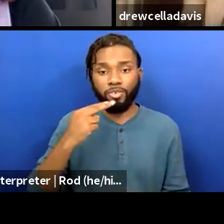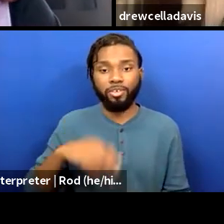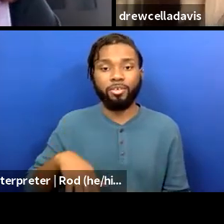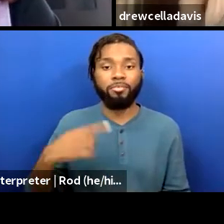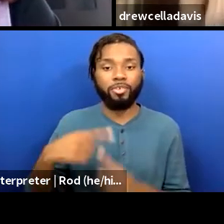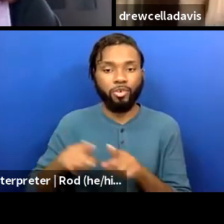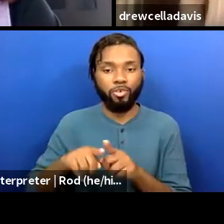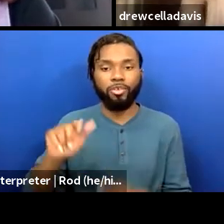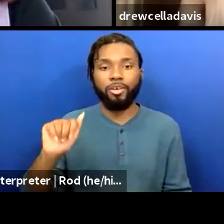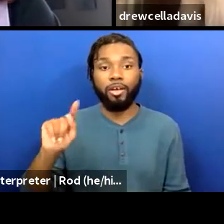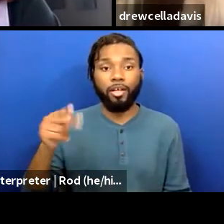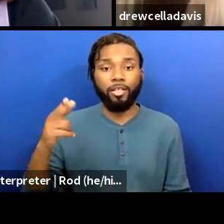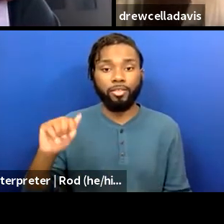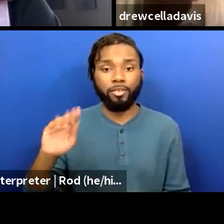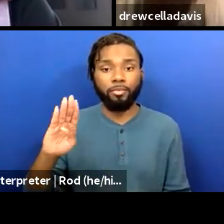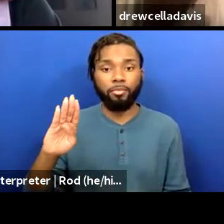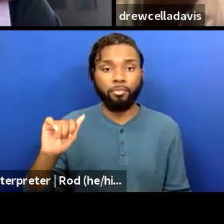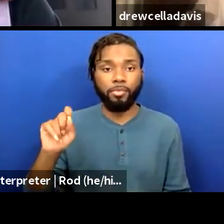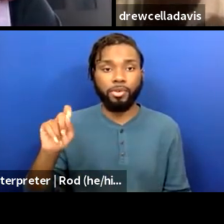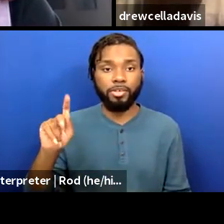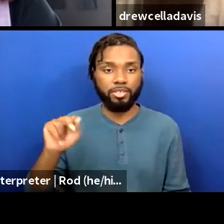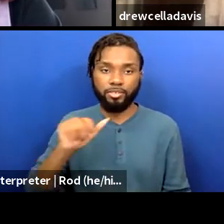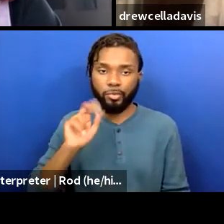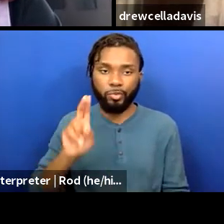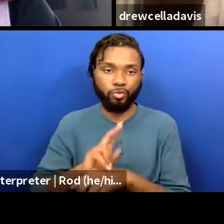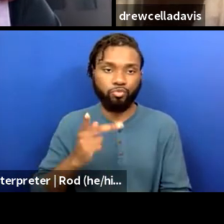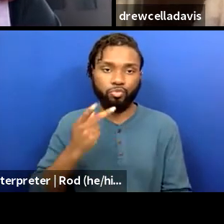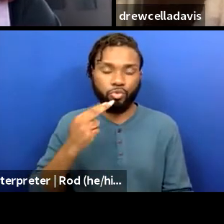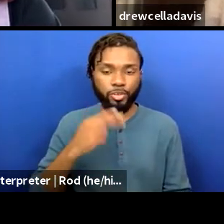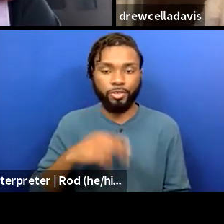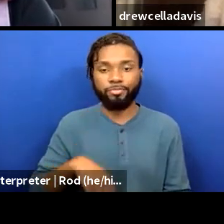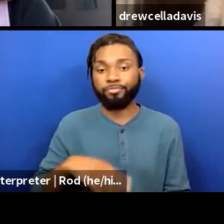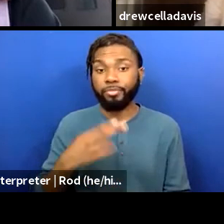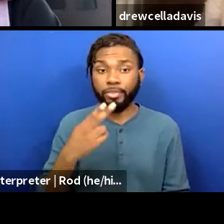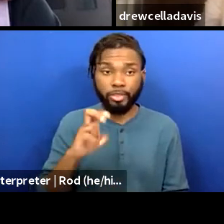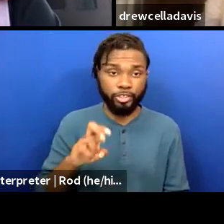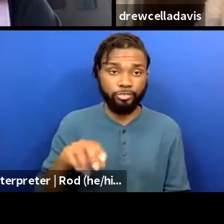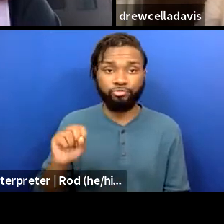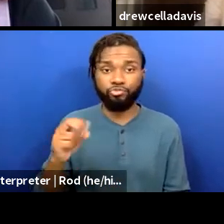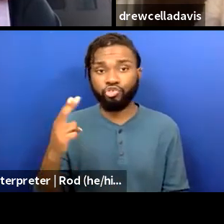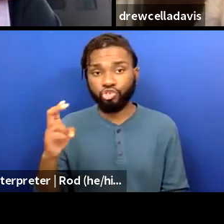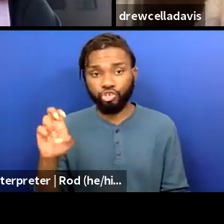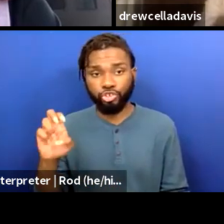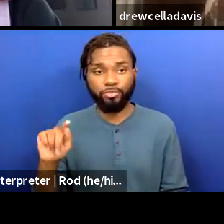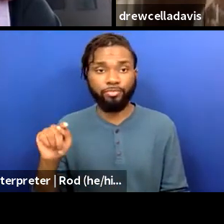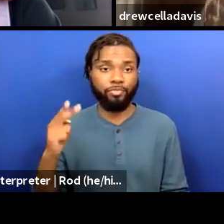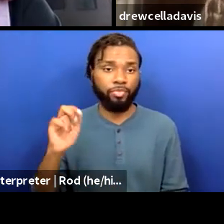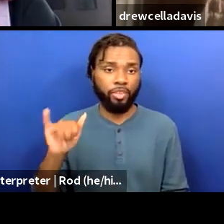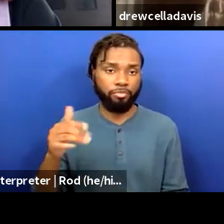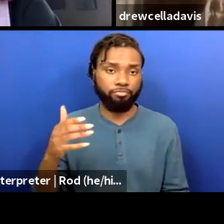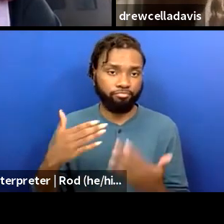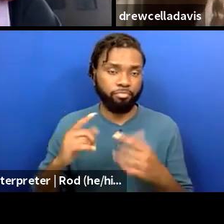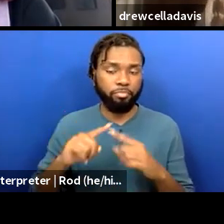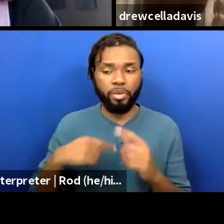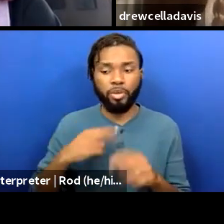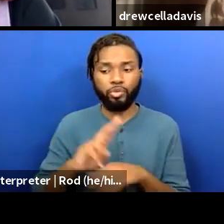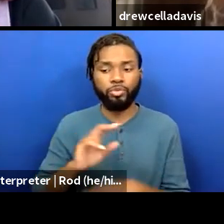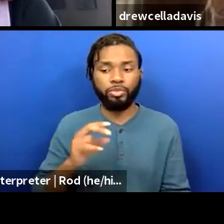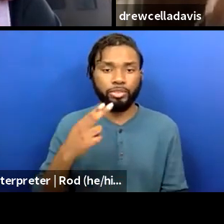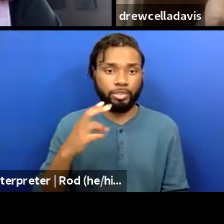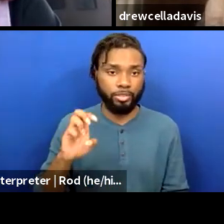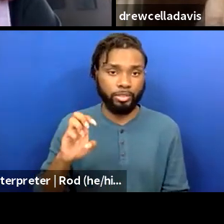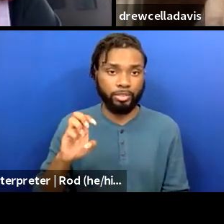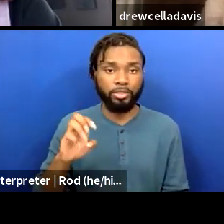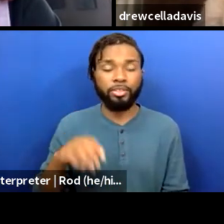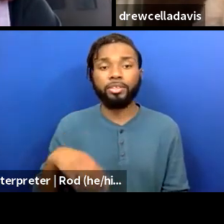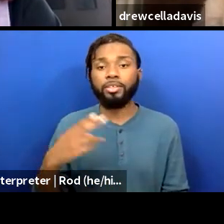have pronouns, he, she, they, but I go by he, him.